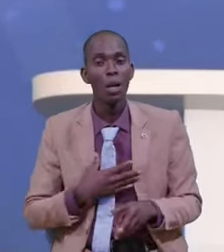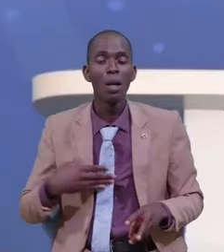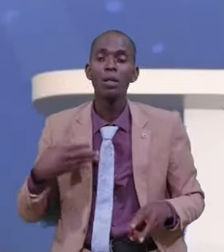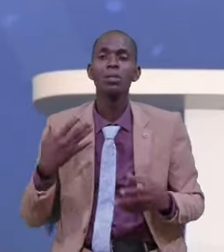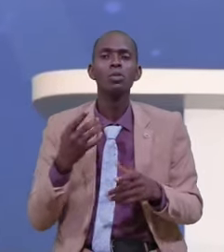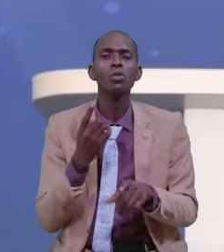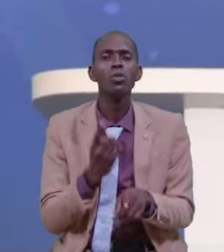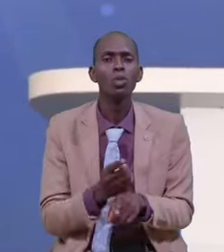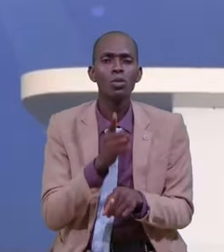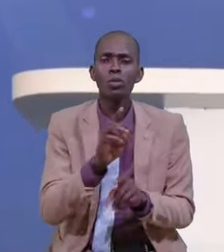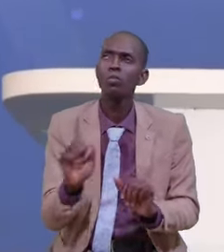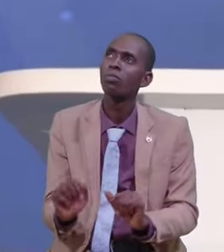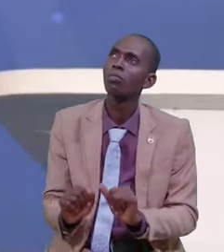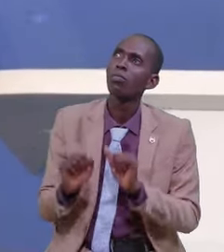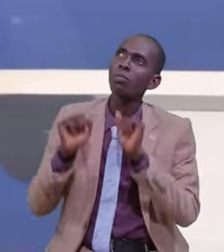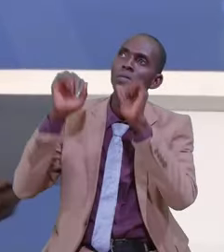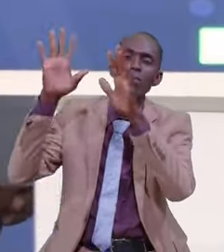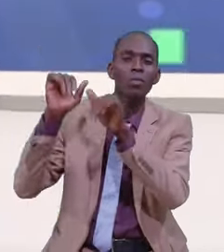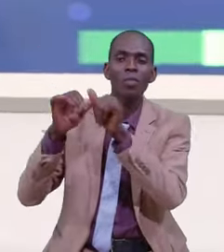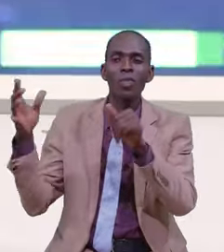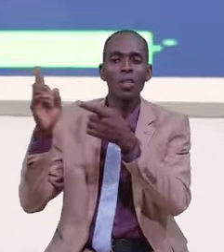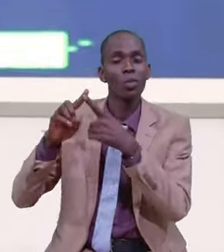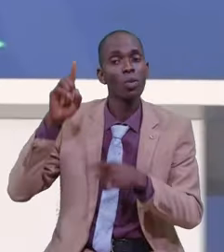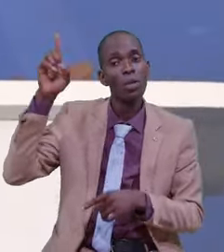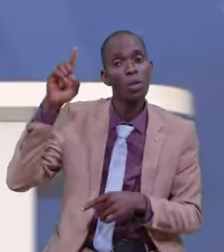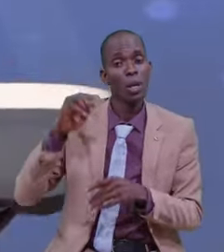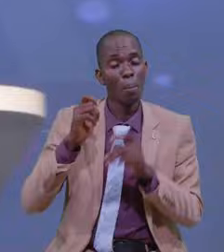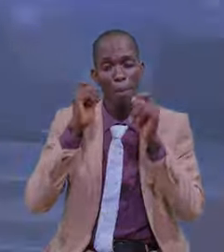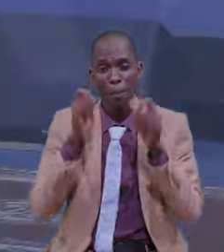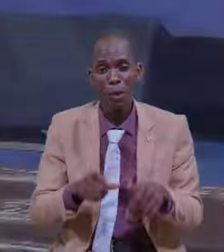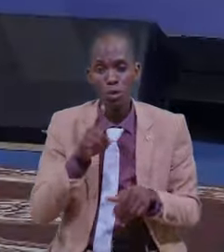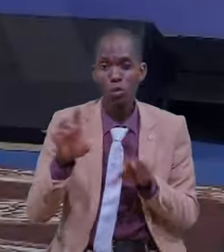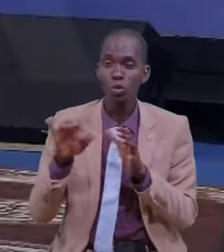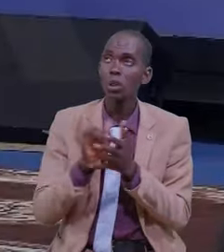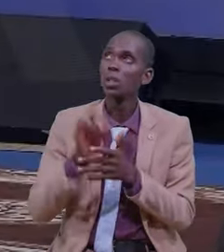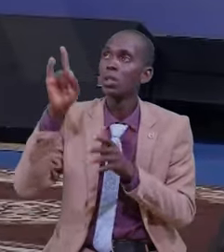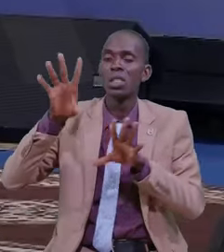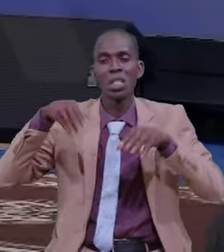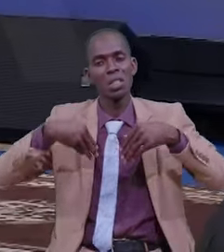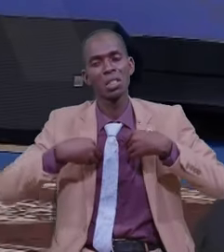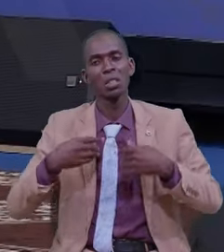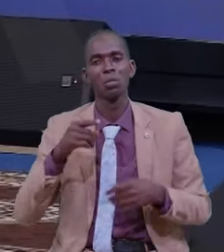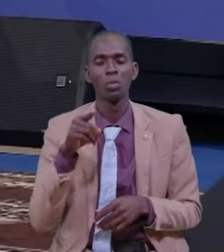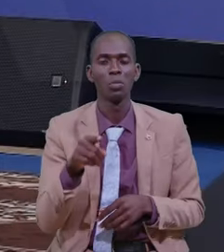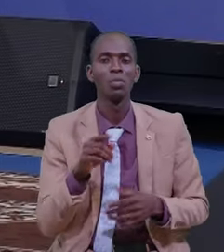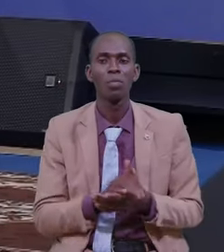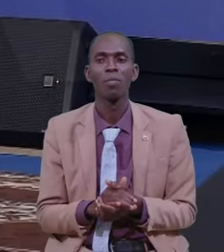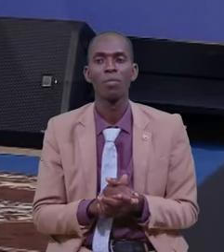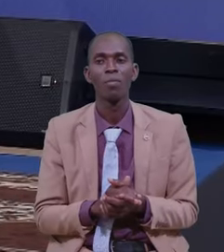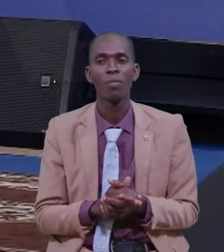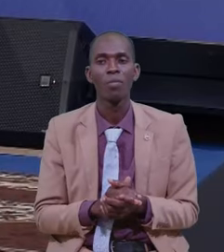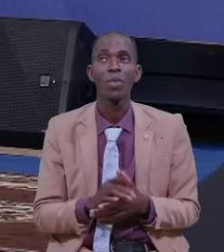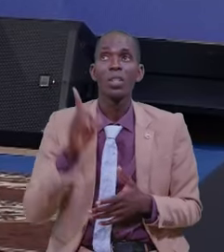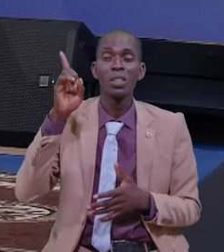to him. And immediately you do that. You receive them. He accepts them. Now he gives